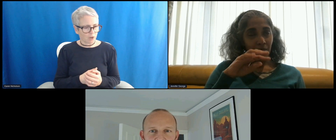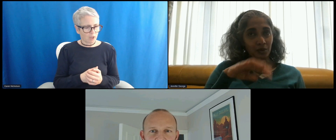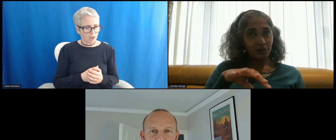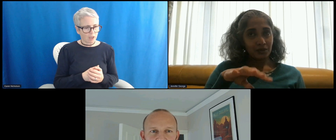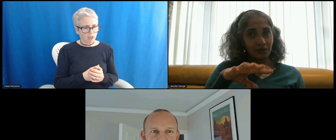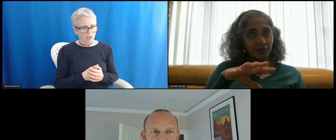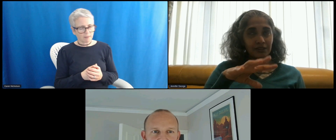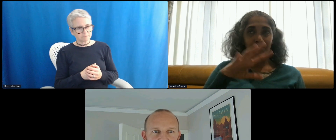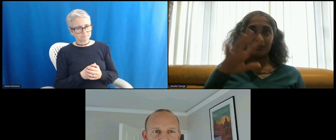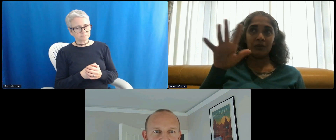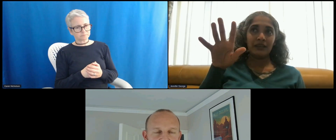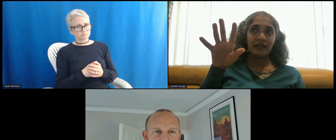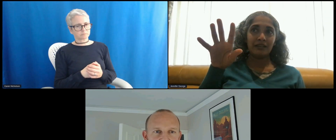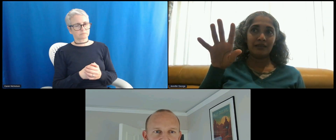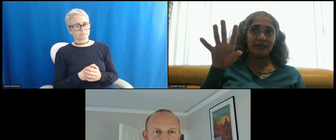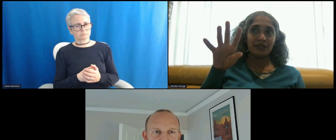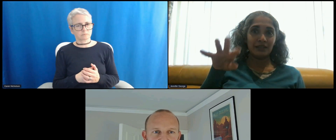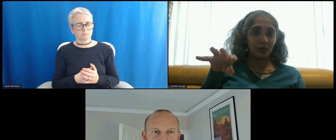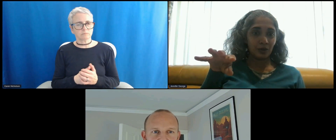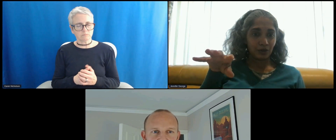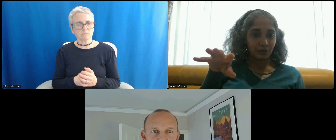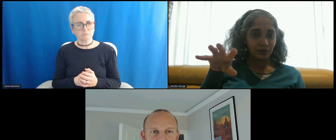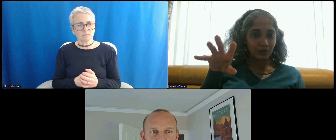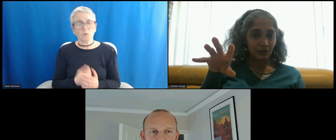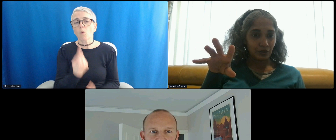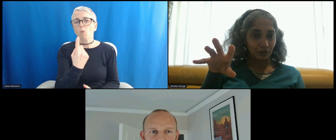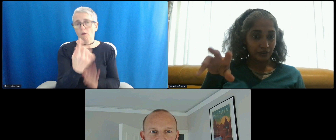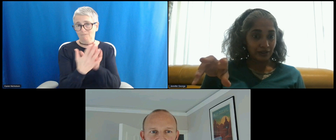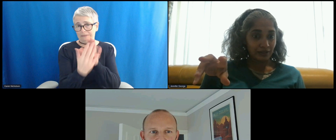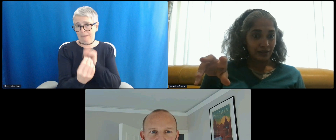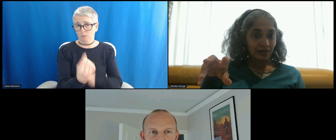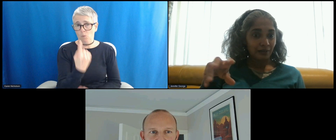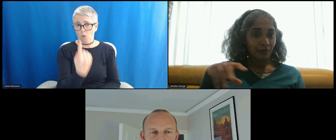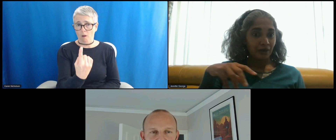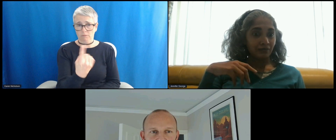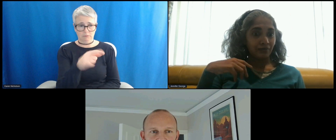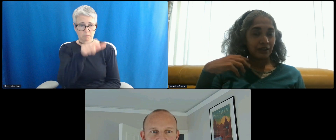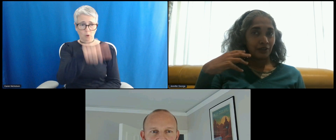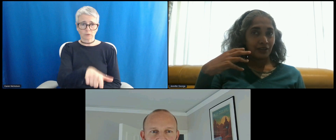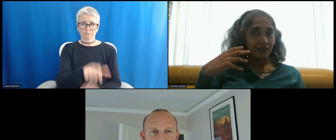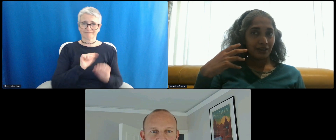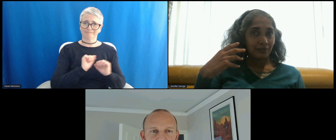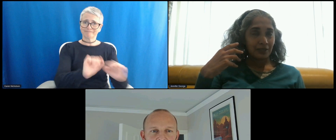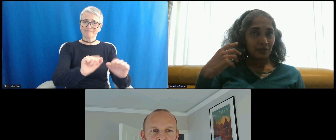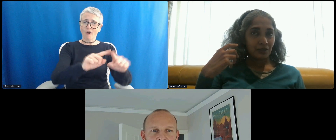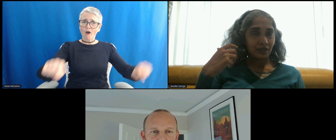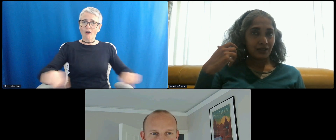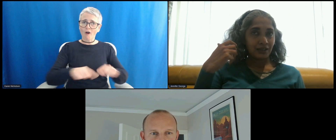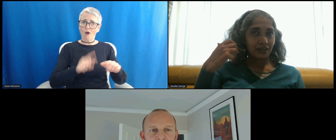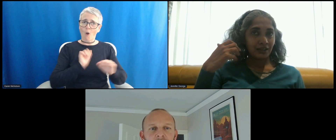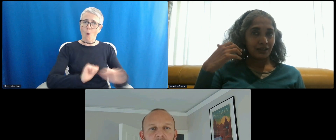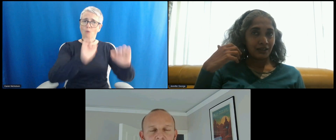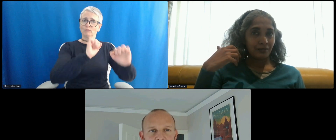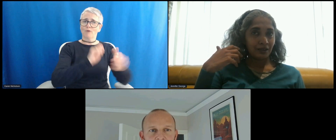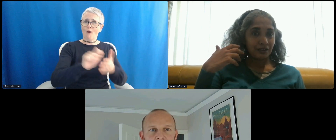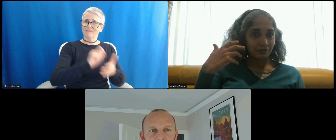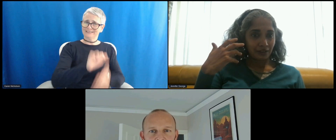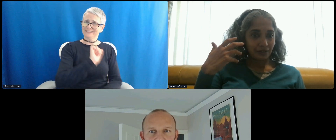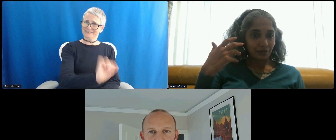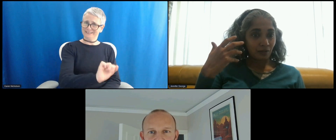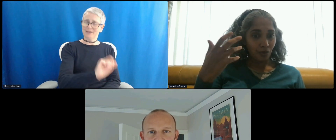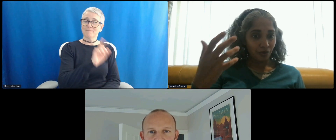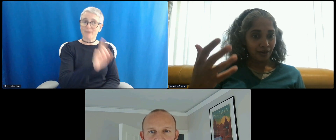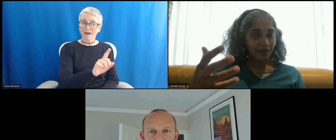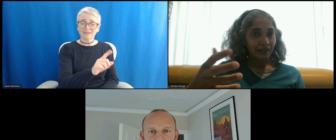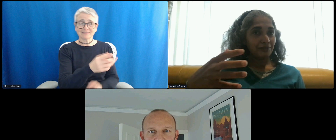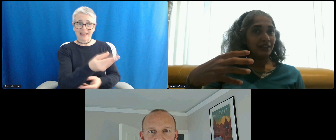at the moment, for example, in a single occupancy office, but they mentioned that they'd